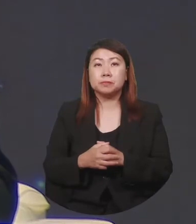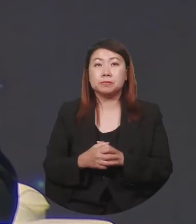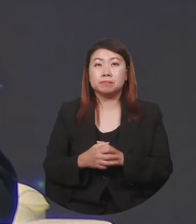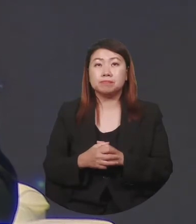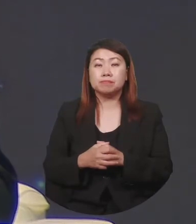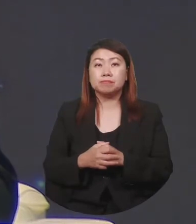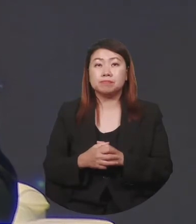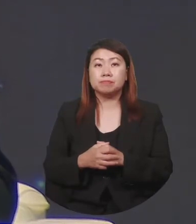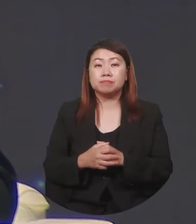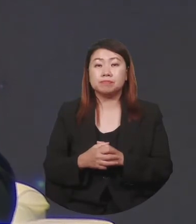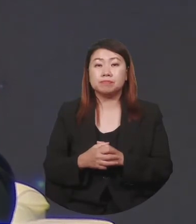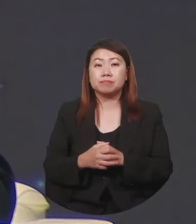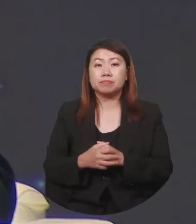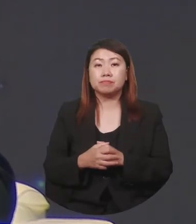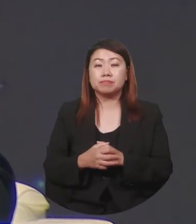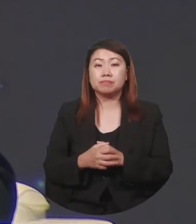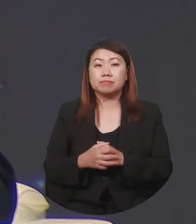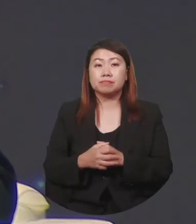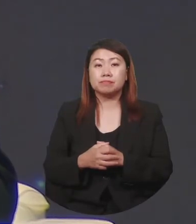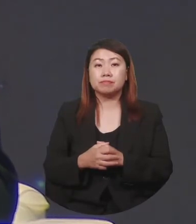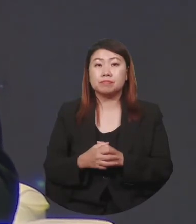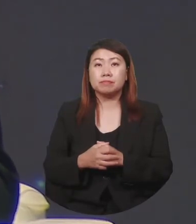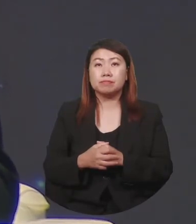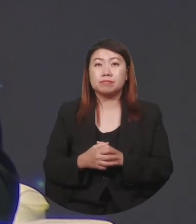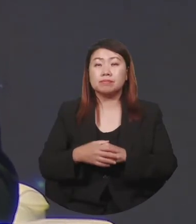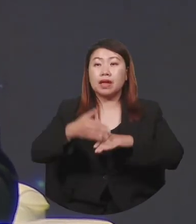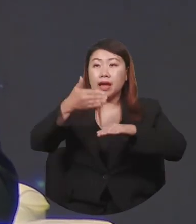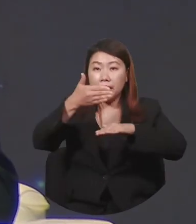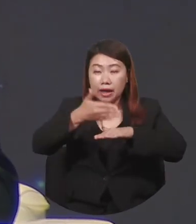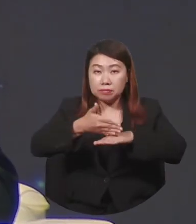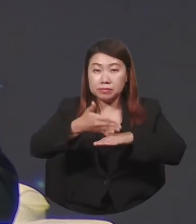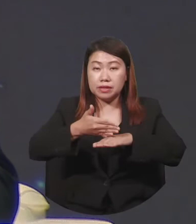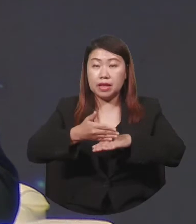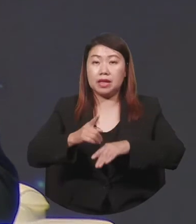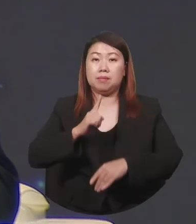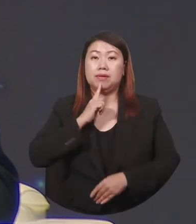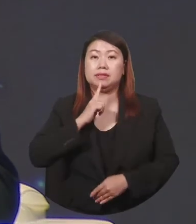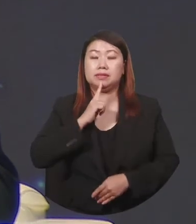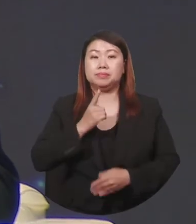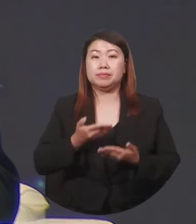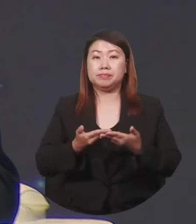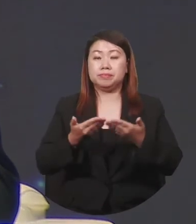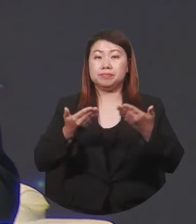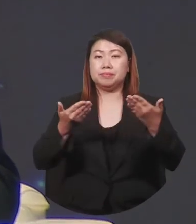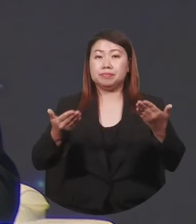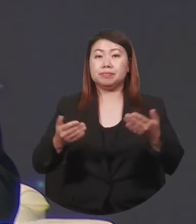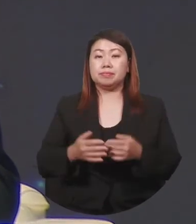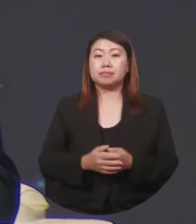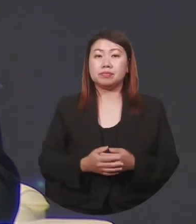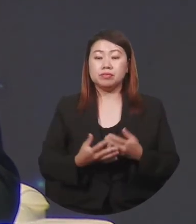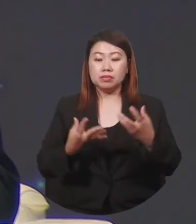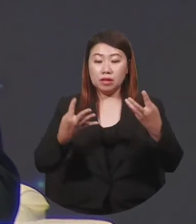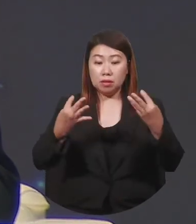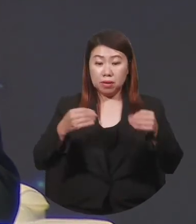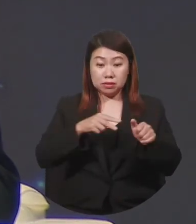express my deep gratitude for a lot of information, and